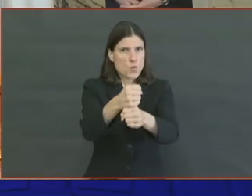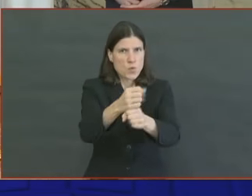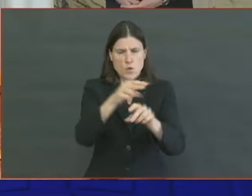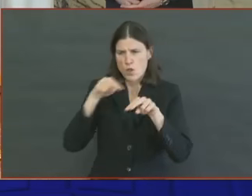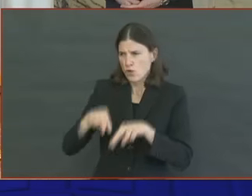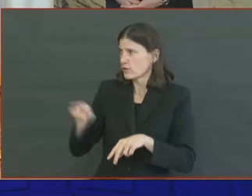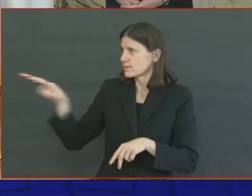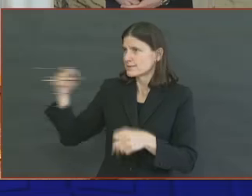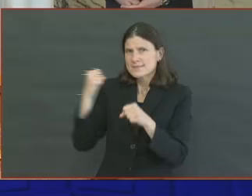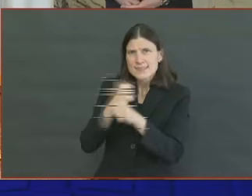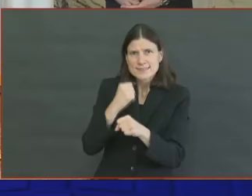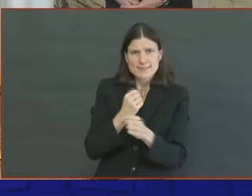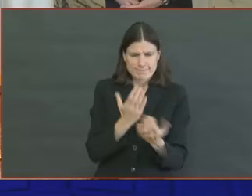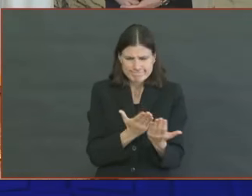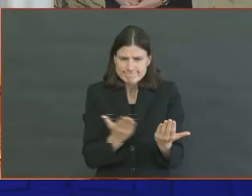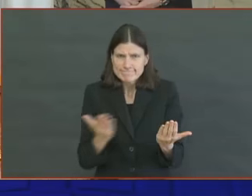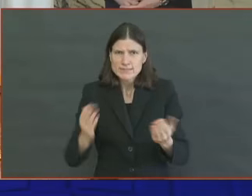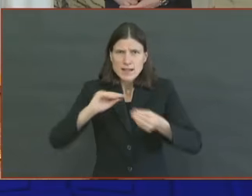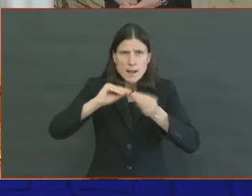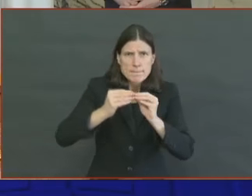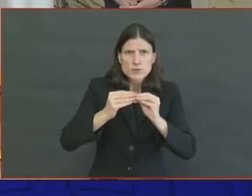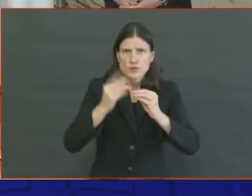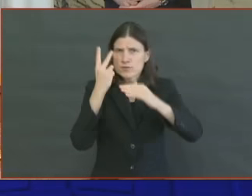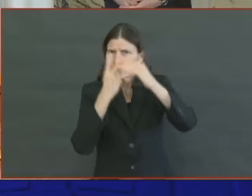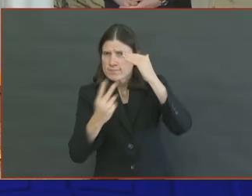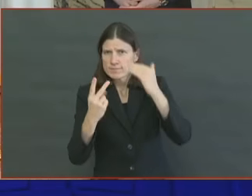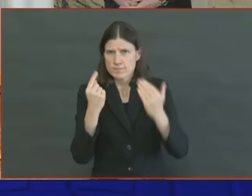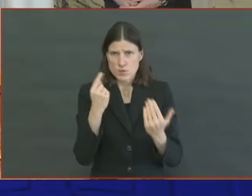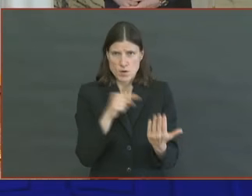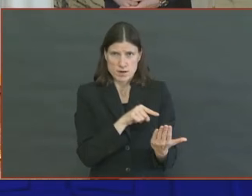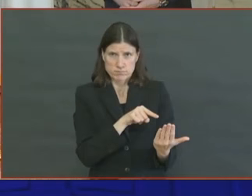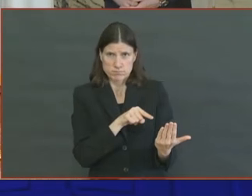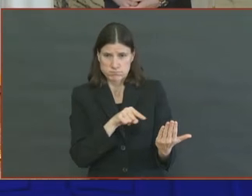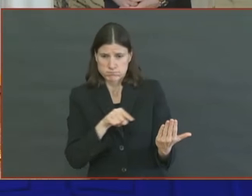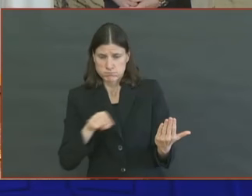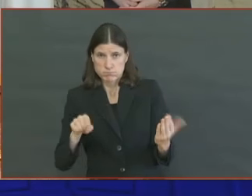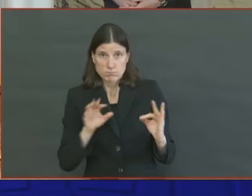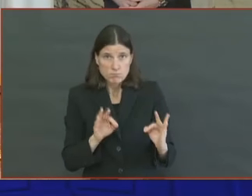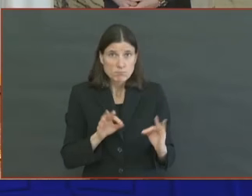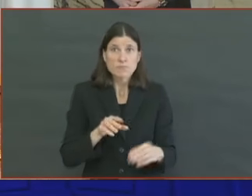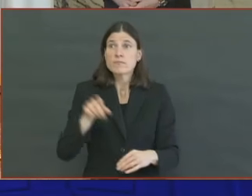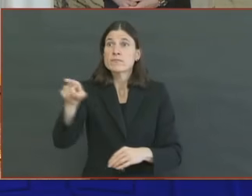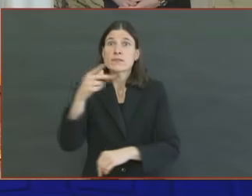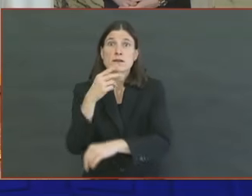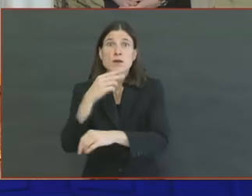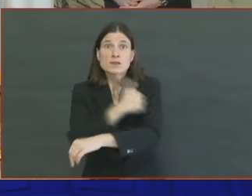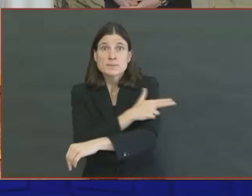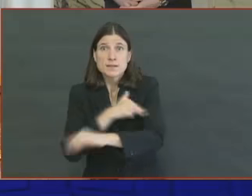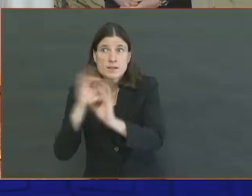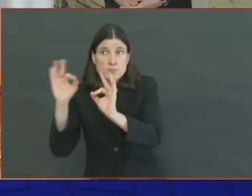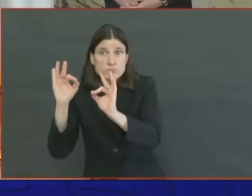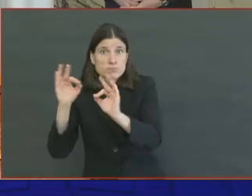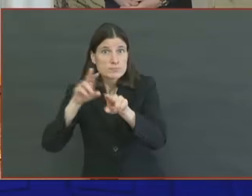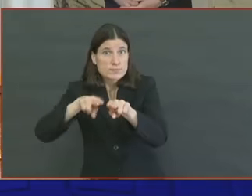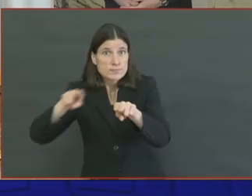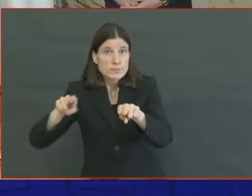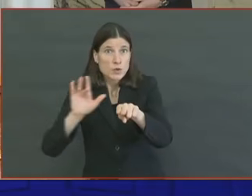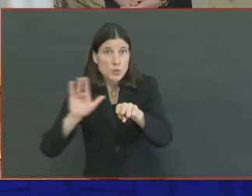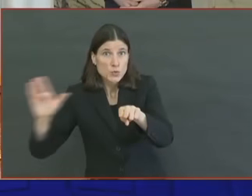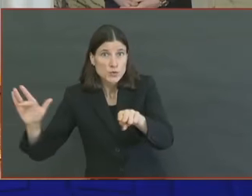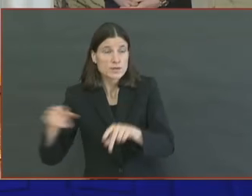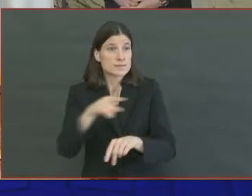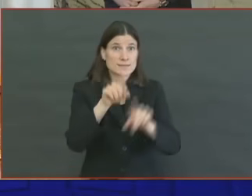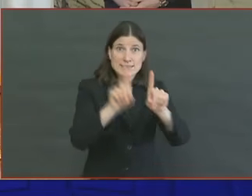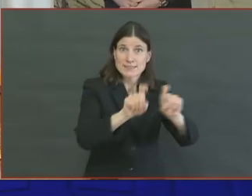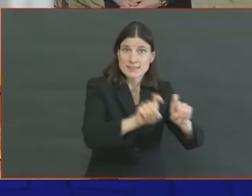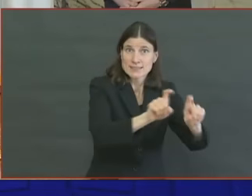testing? What's our hospital situation look like? Make sure no hospitals are overwhelmed. Do we have a 30-day supply of